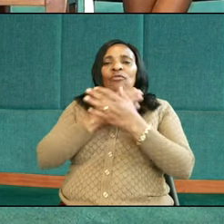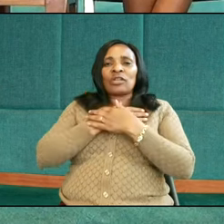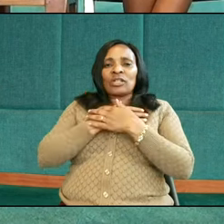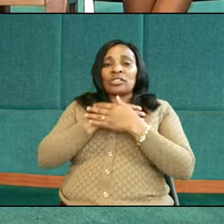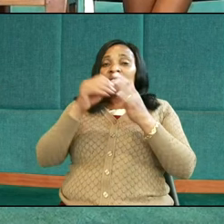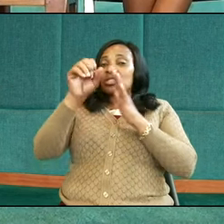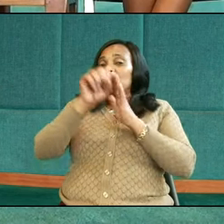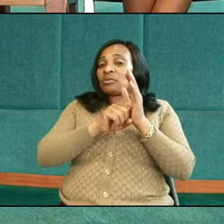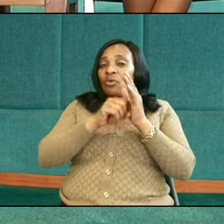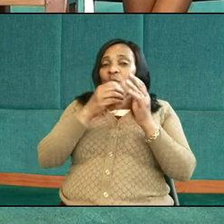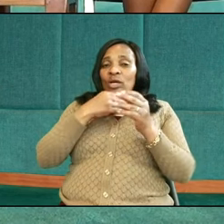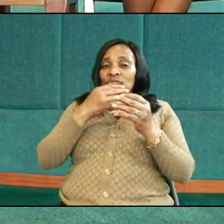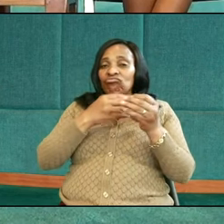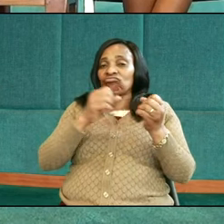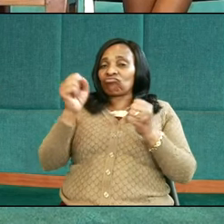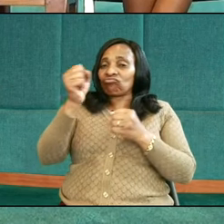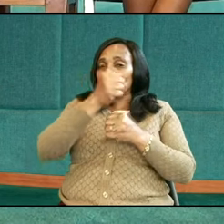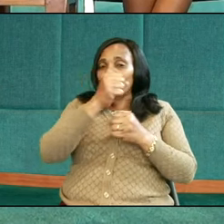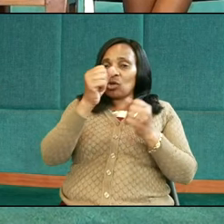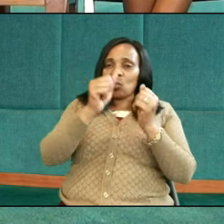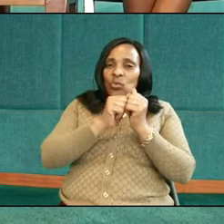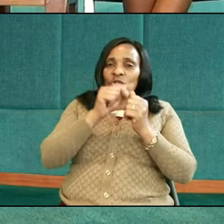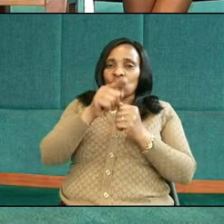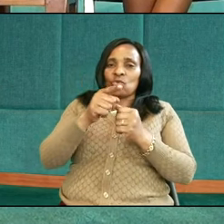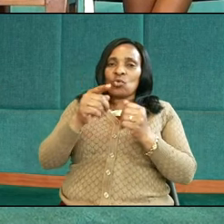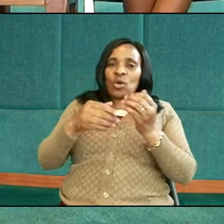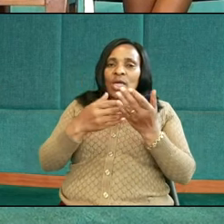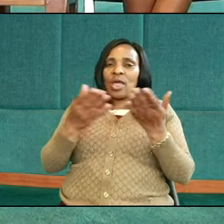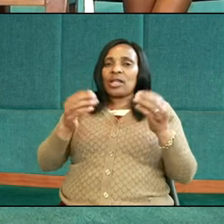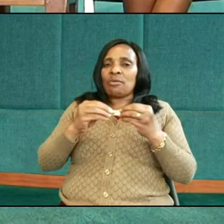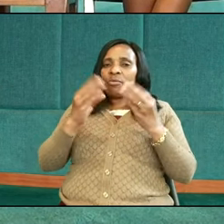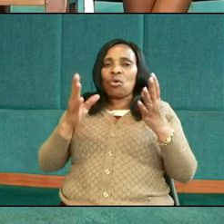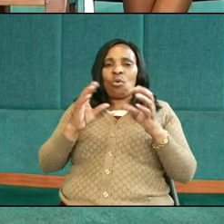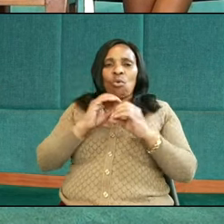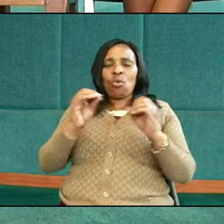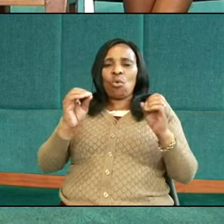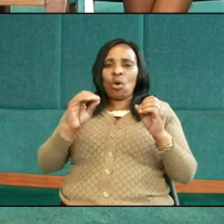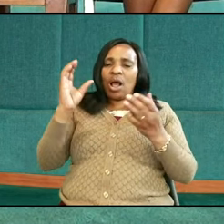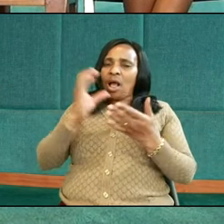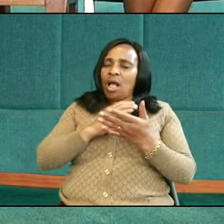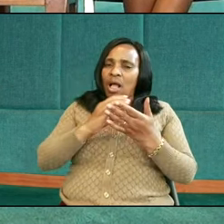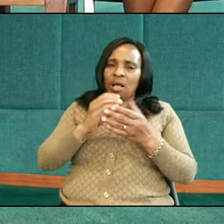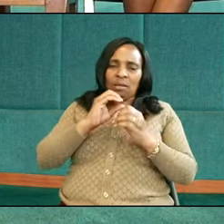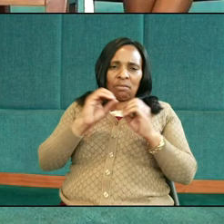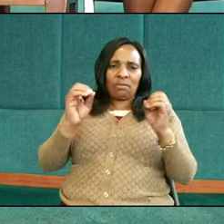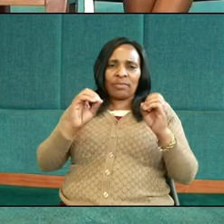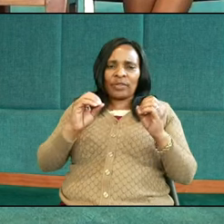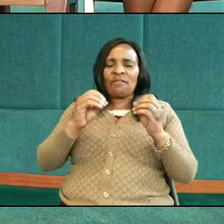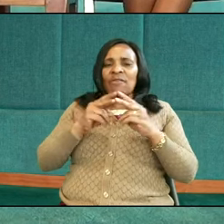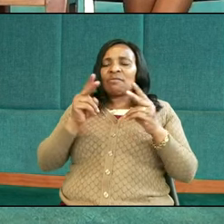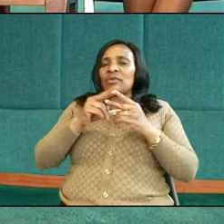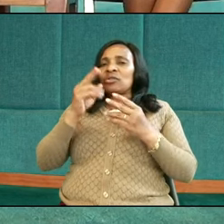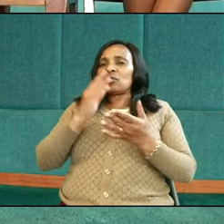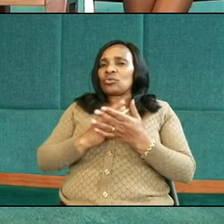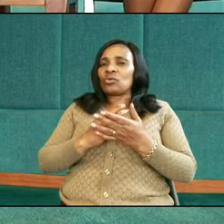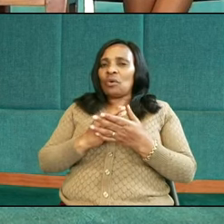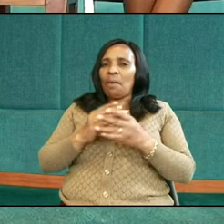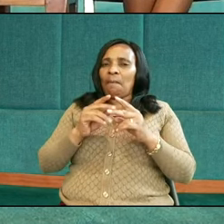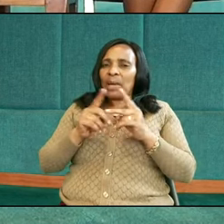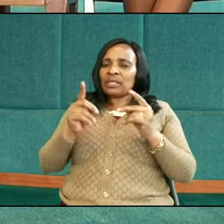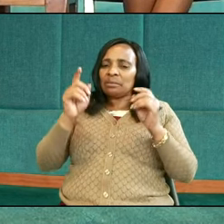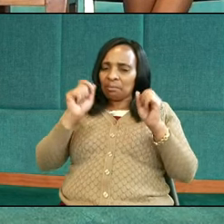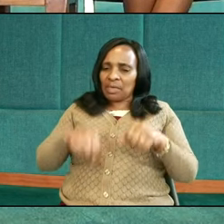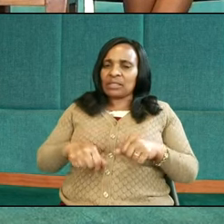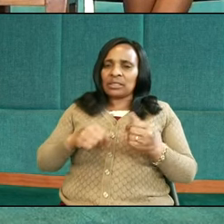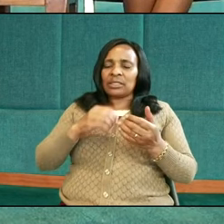they'll not want to hang out with you anymore. They'll say, this guy is boring, doesn't drink alcohol, you know, and it's very true. But we must stand